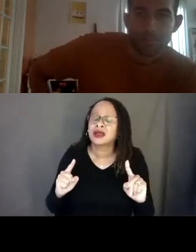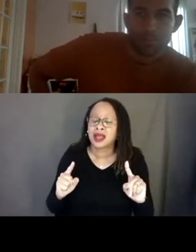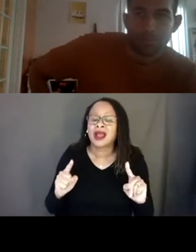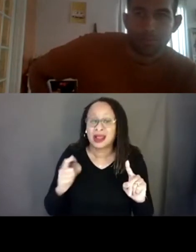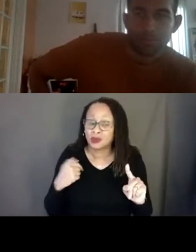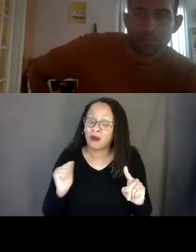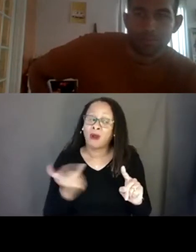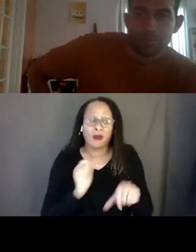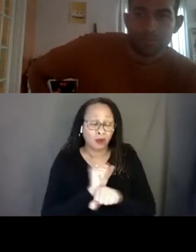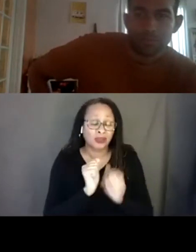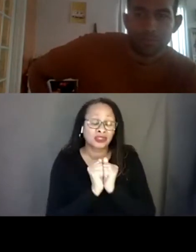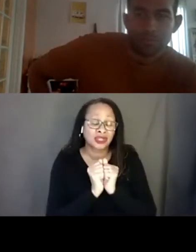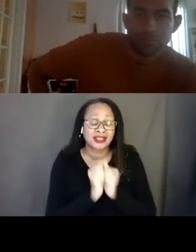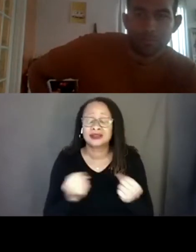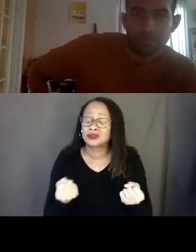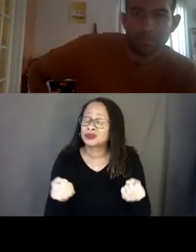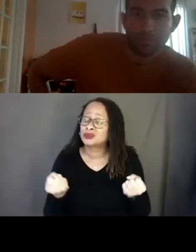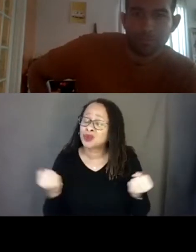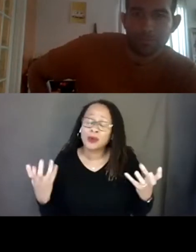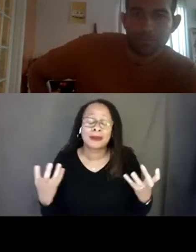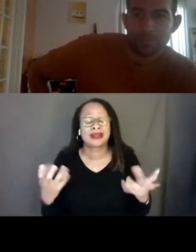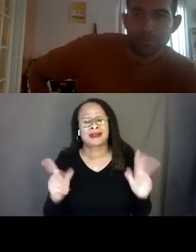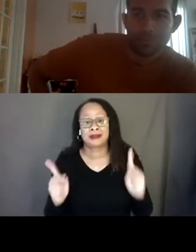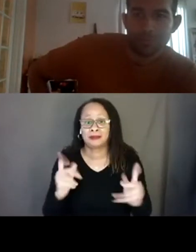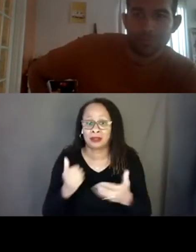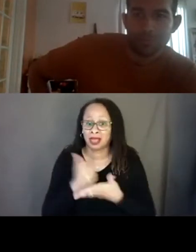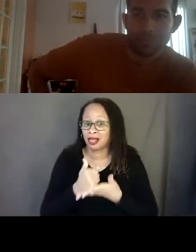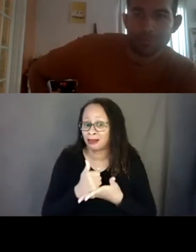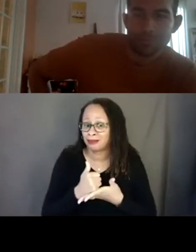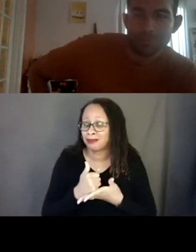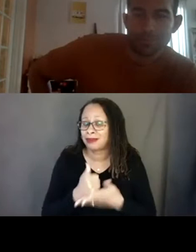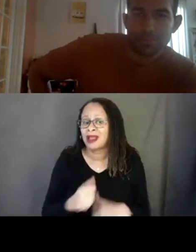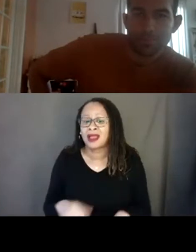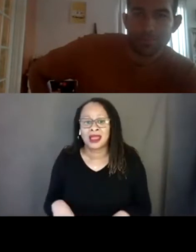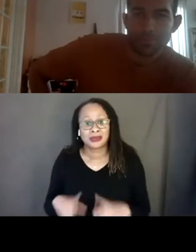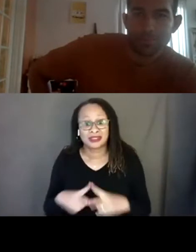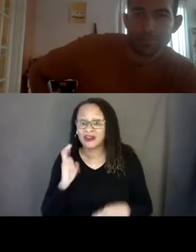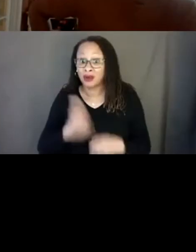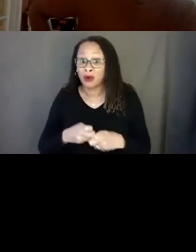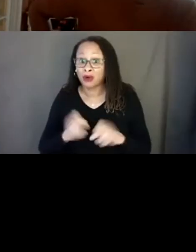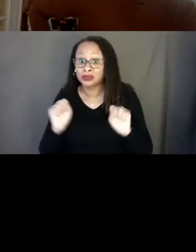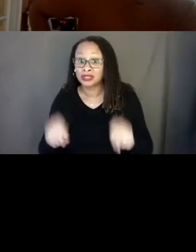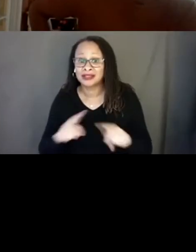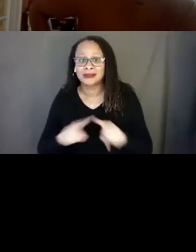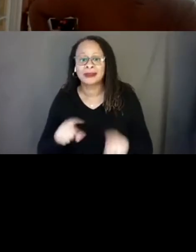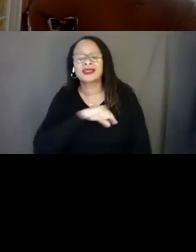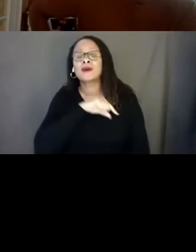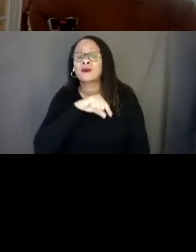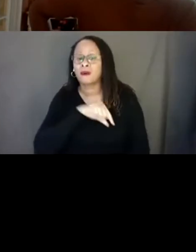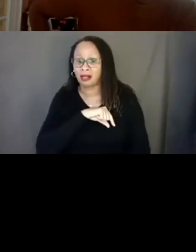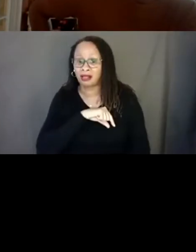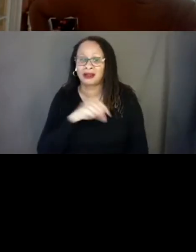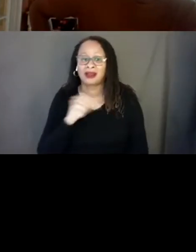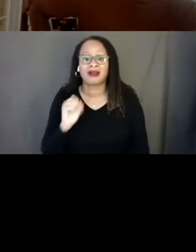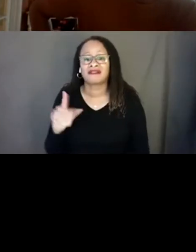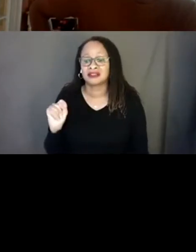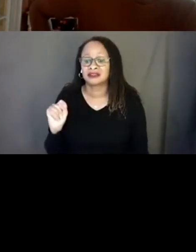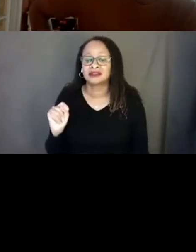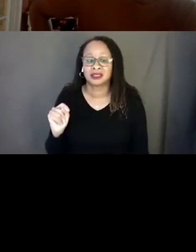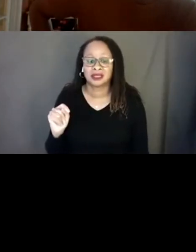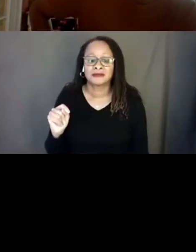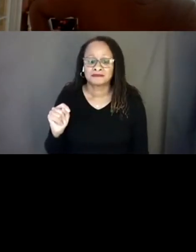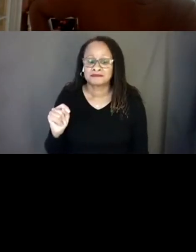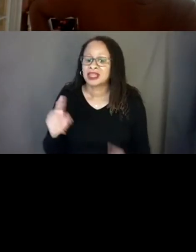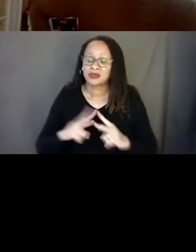helped that the whole thing had a quality, it was very hard, but the quality of it was